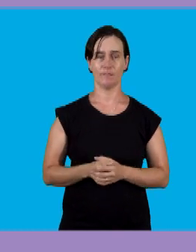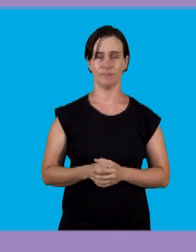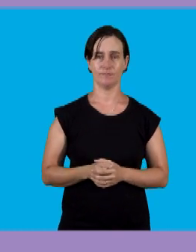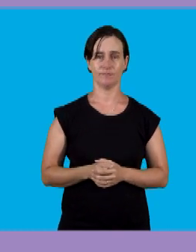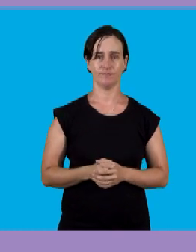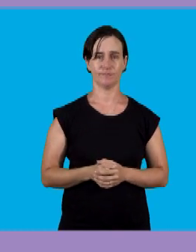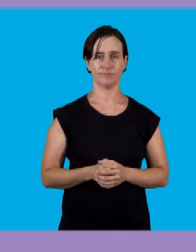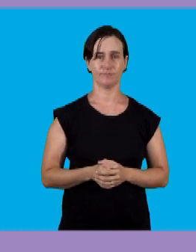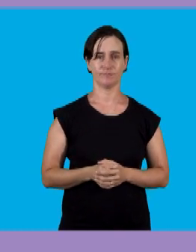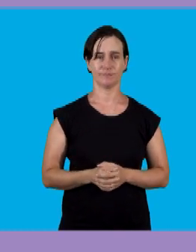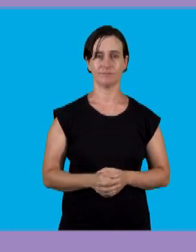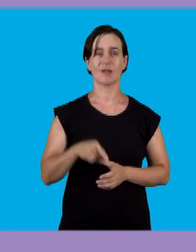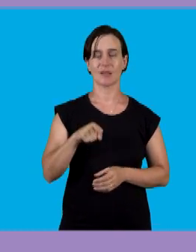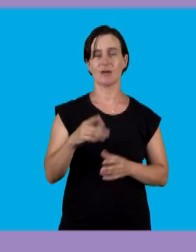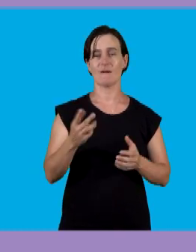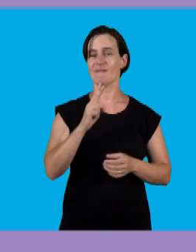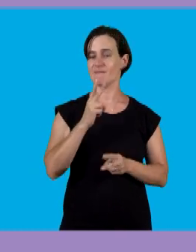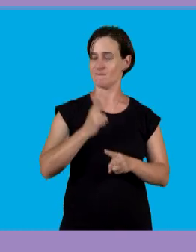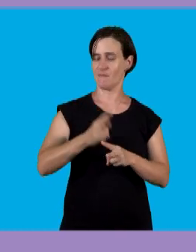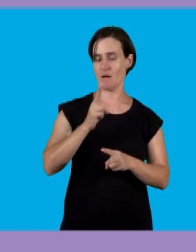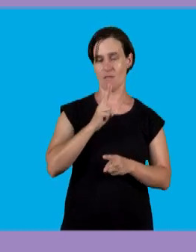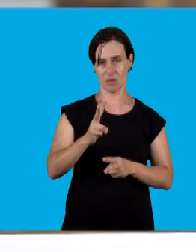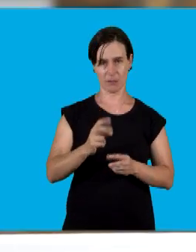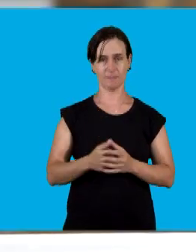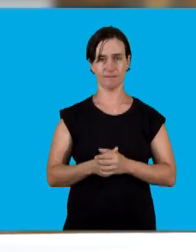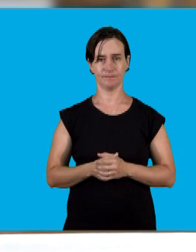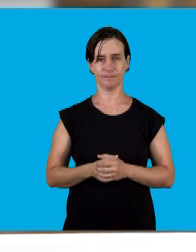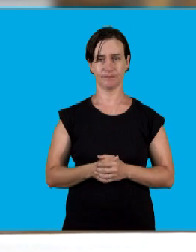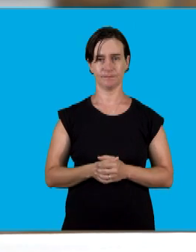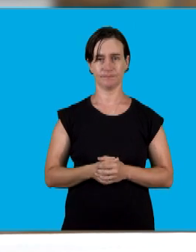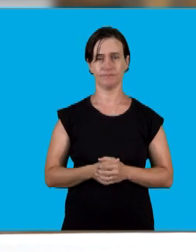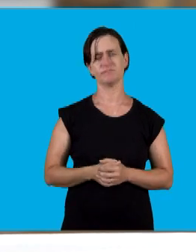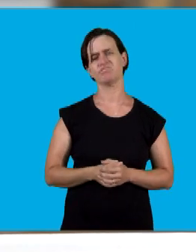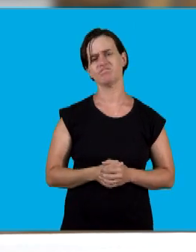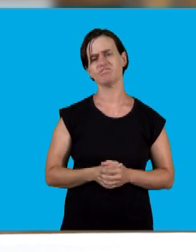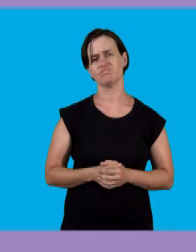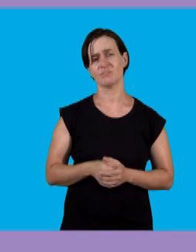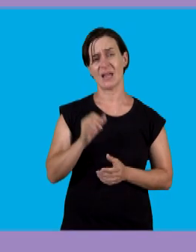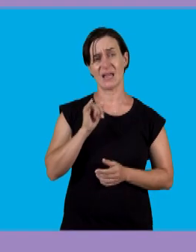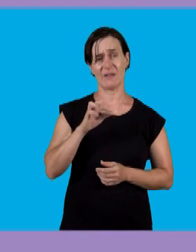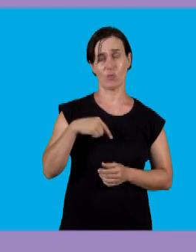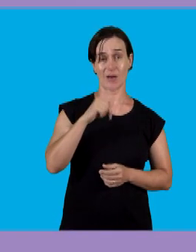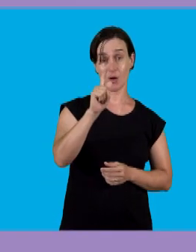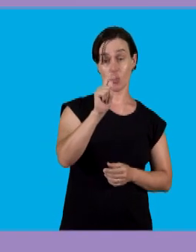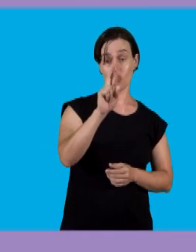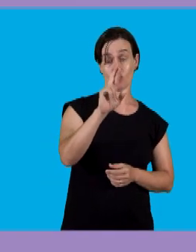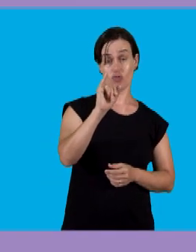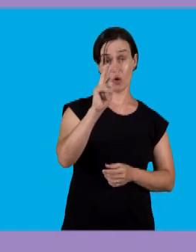a 4. So that is going to be our final answer. What about if we are multiplying a trinomial with